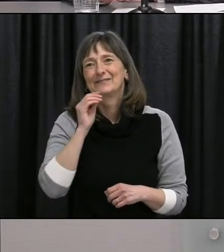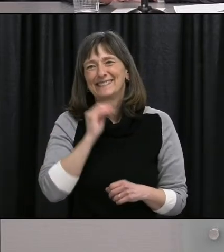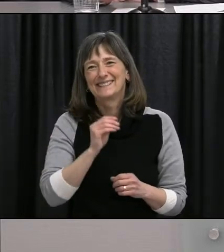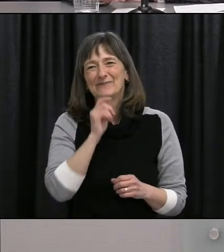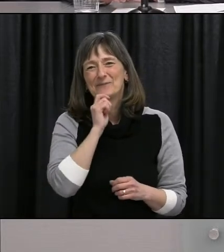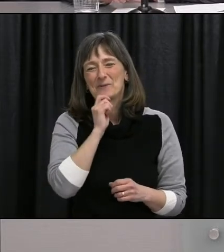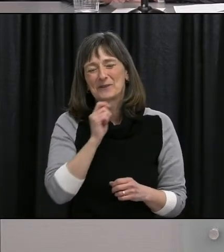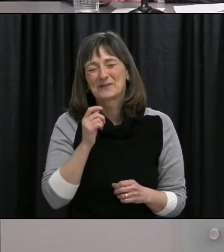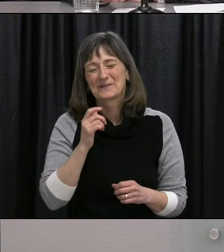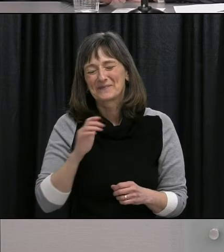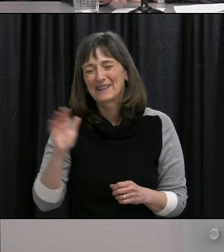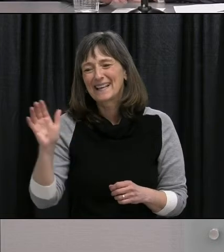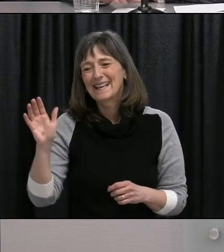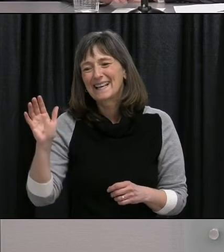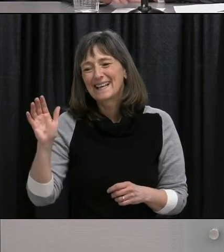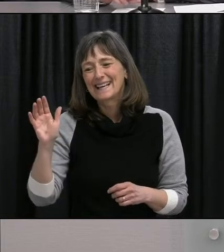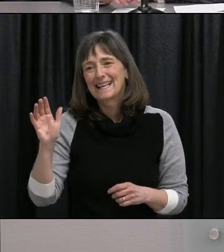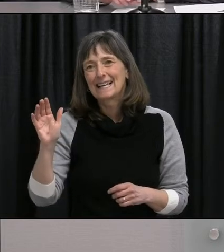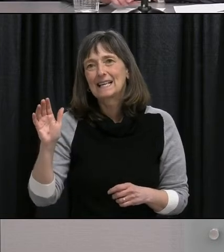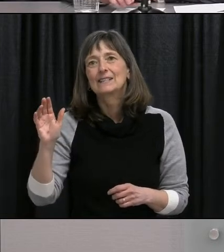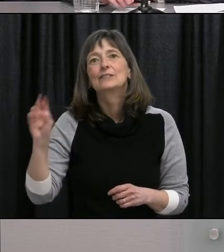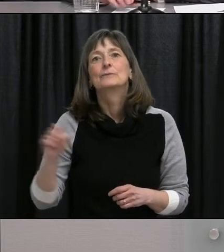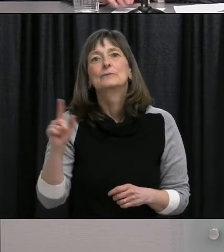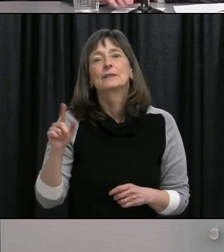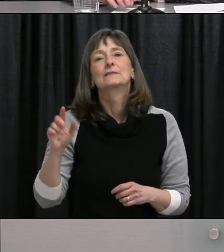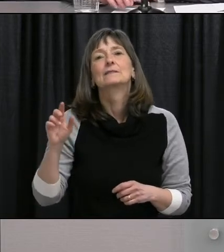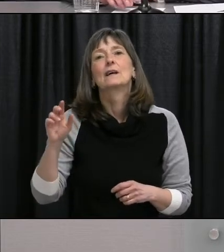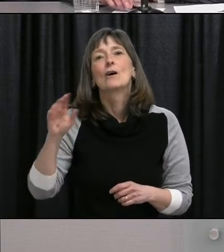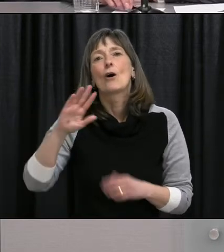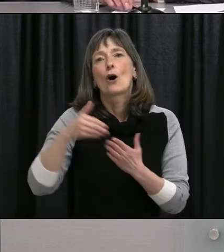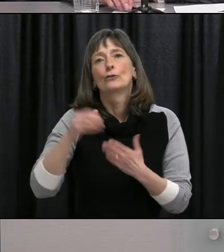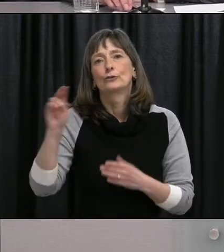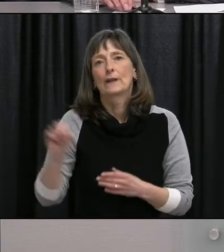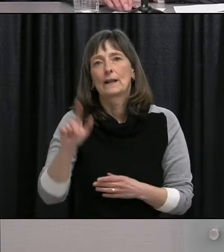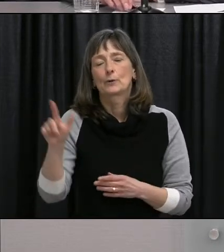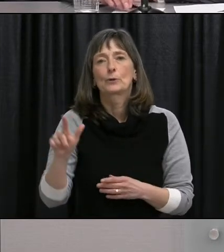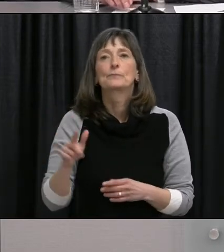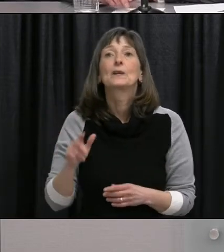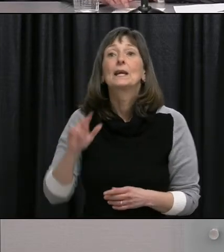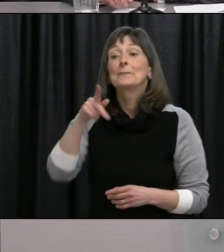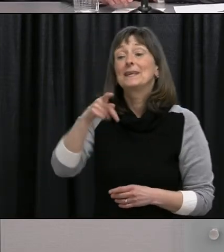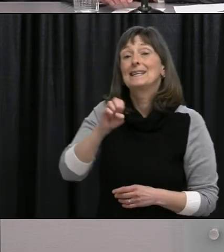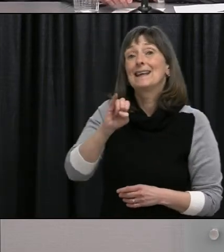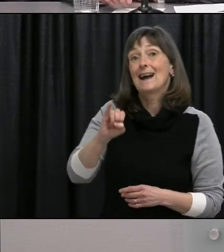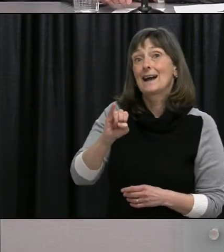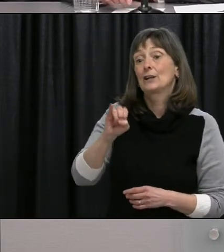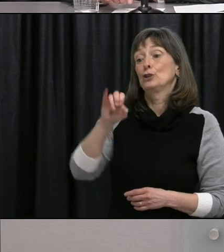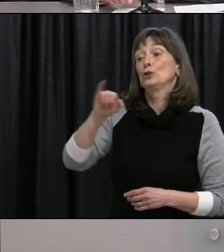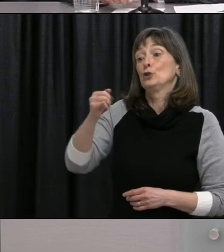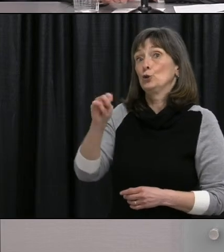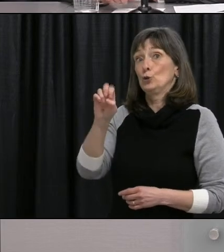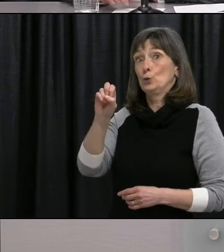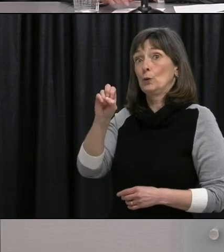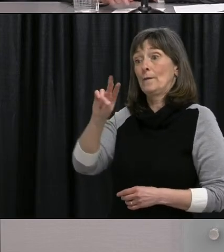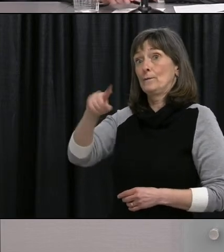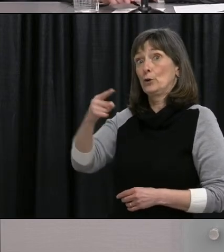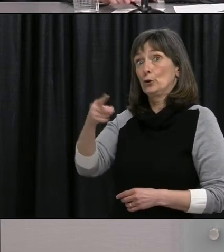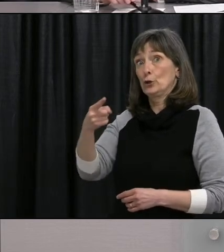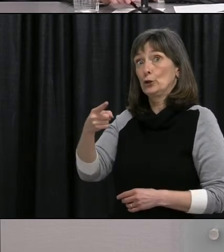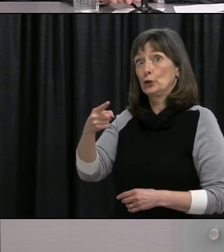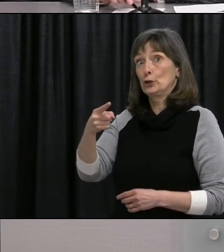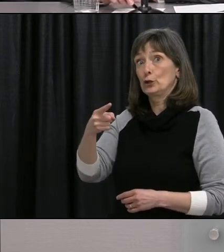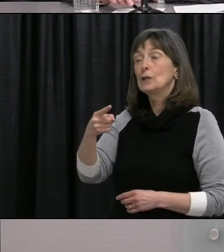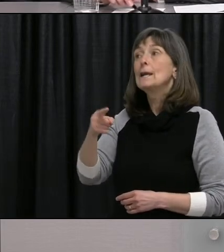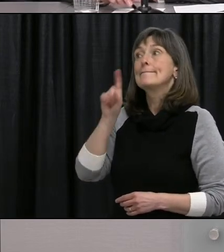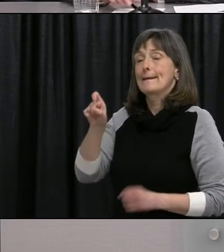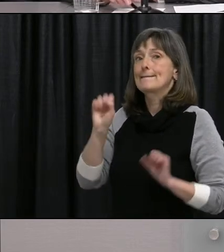Seasonal residents are going to be allowed to visit their summer homes in PEI starting June 1st, as long as they get pre-approved by providing travel documents, proof